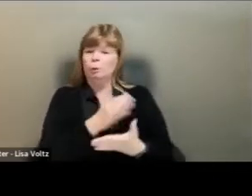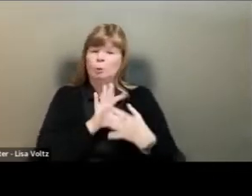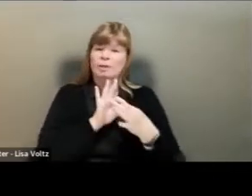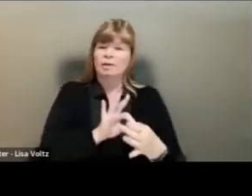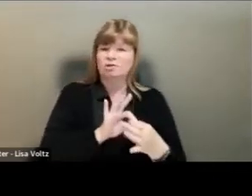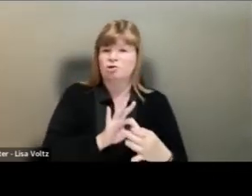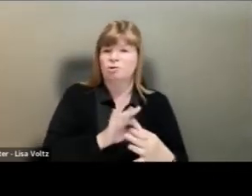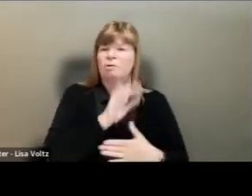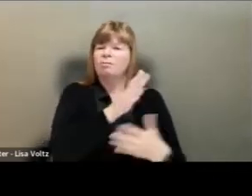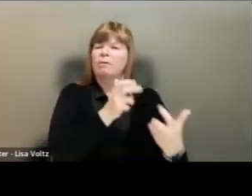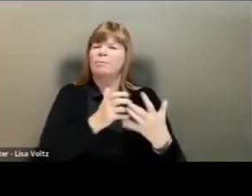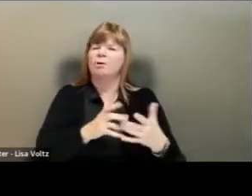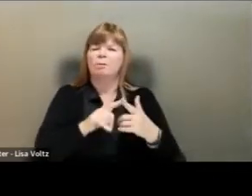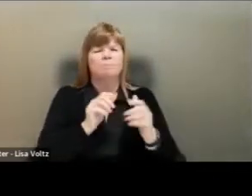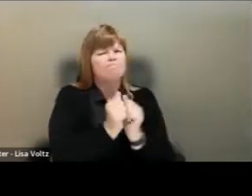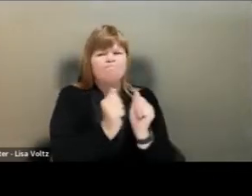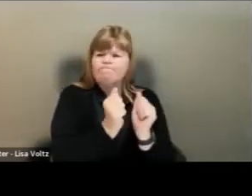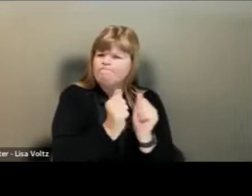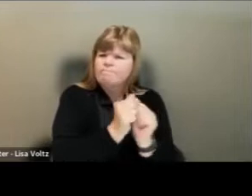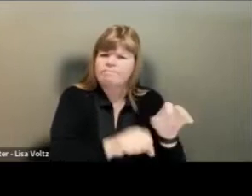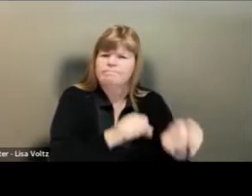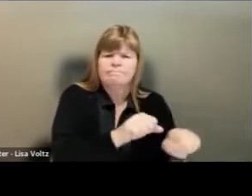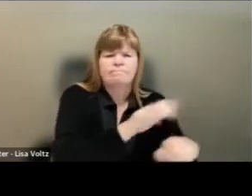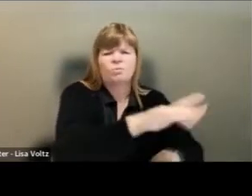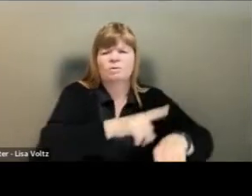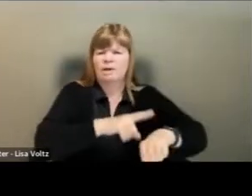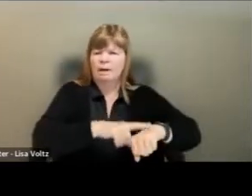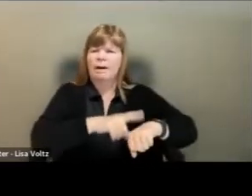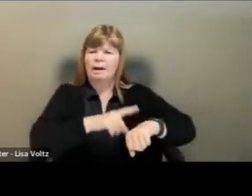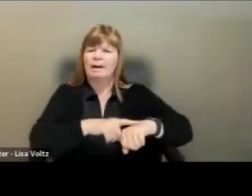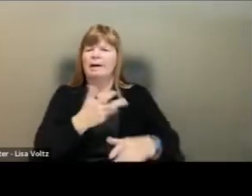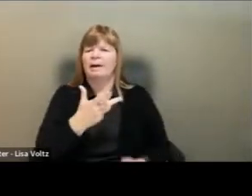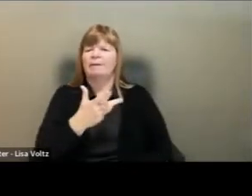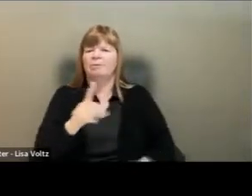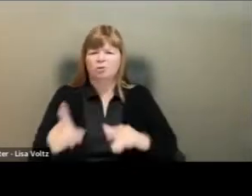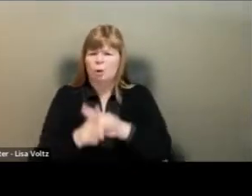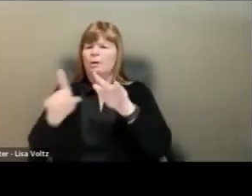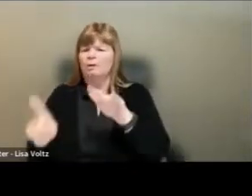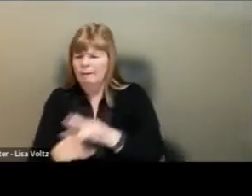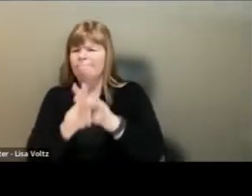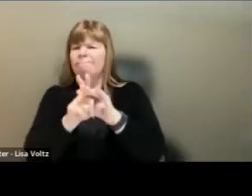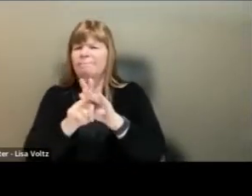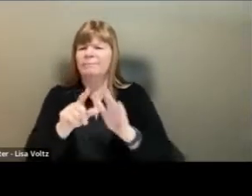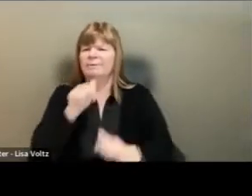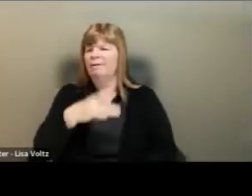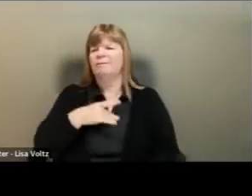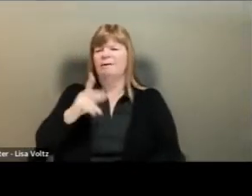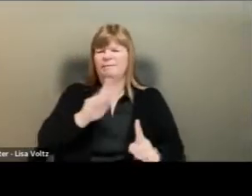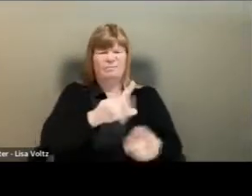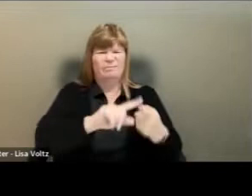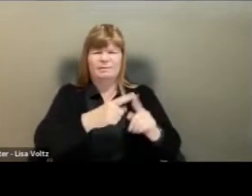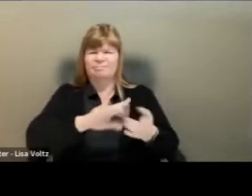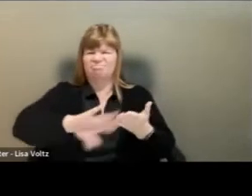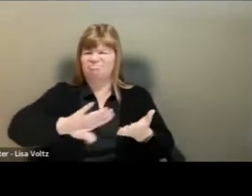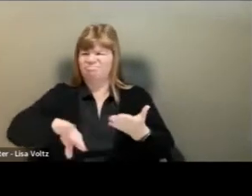and their partner wants to be with them all the time and is offering, showing up places and doesn't like people's friends,